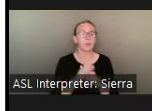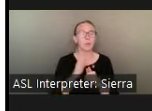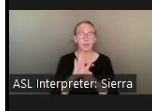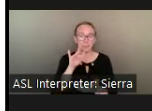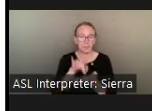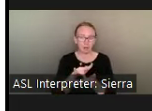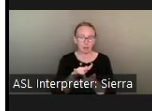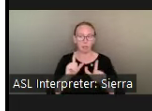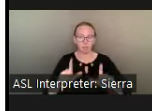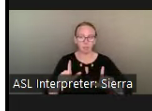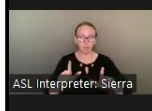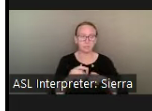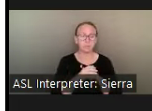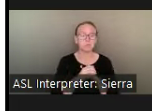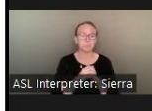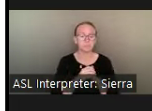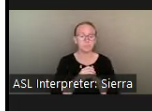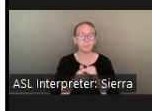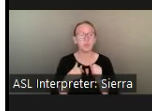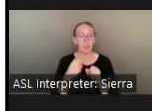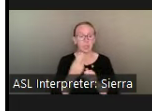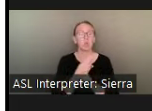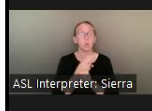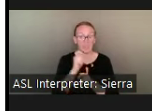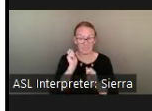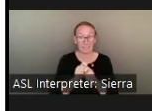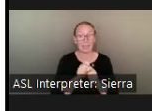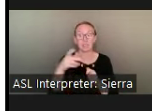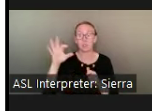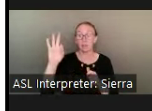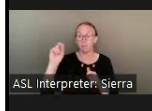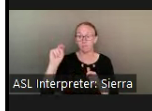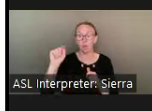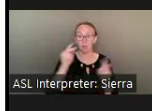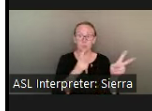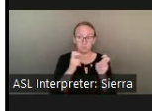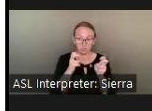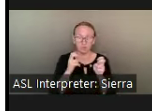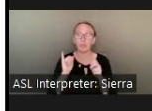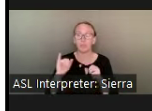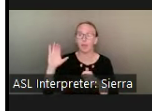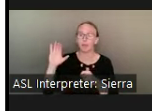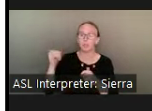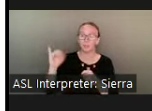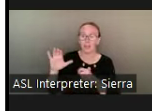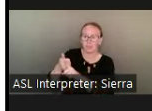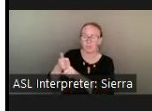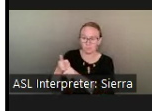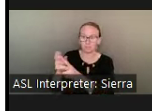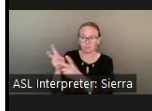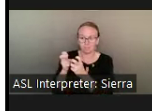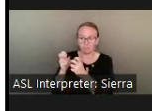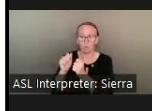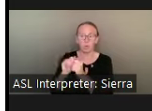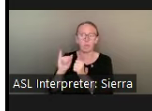is, I actually did use the exact font of that Castle used when he used the word place. But other